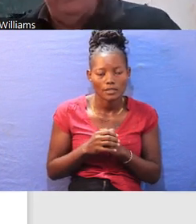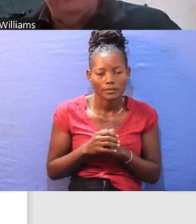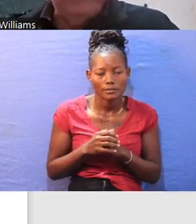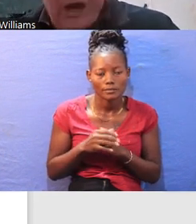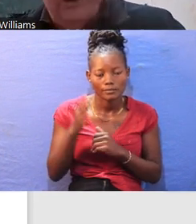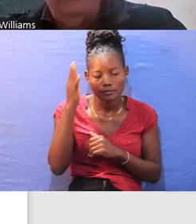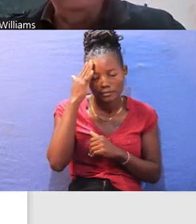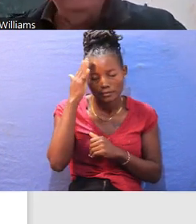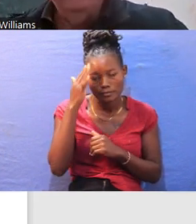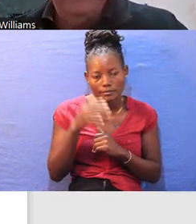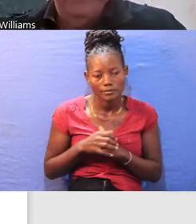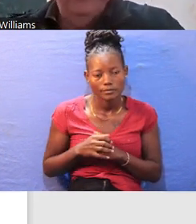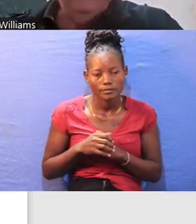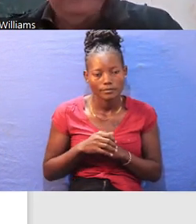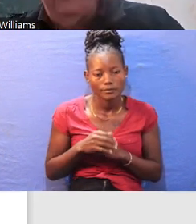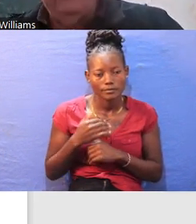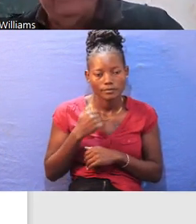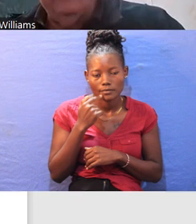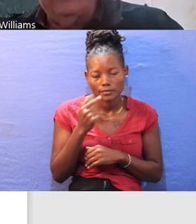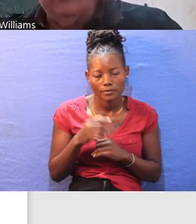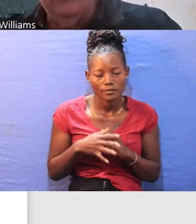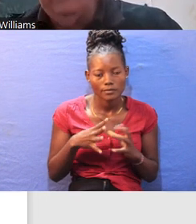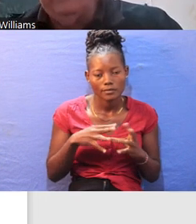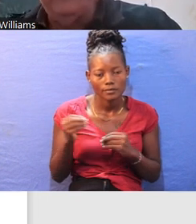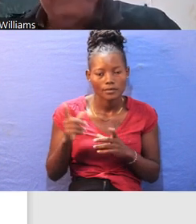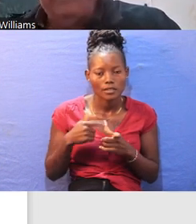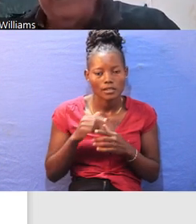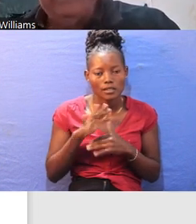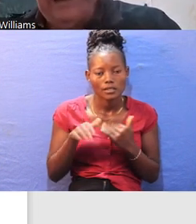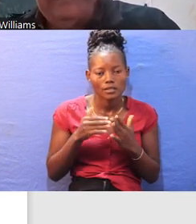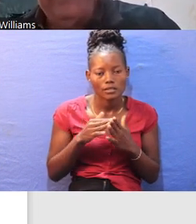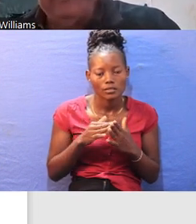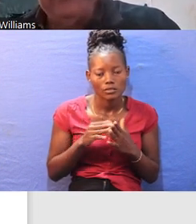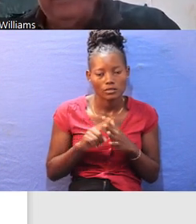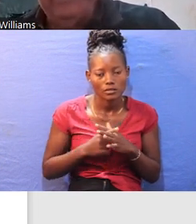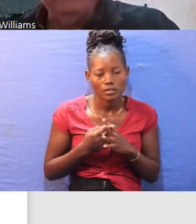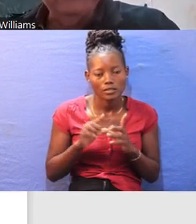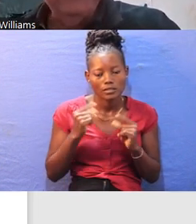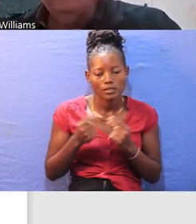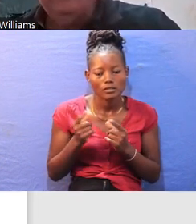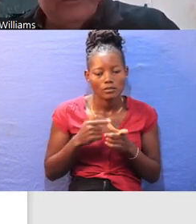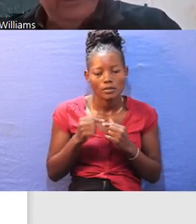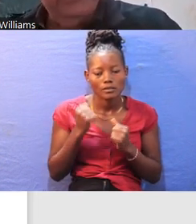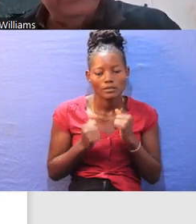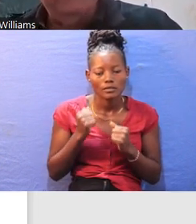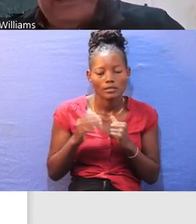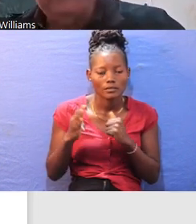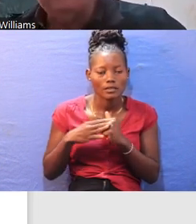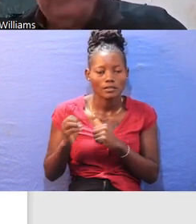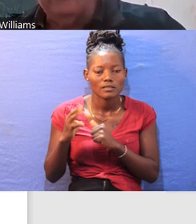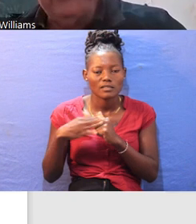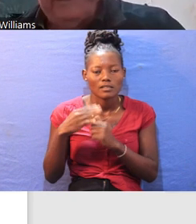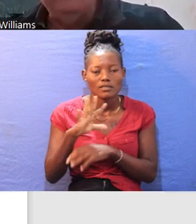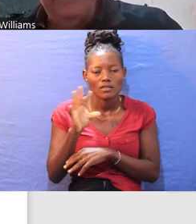hey, set, go, and they all take off in a group and they run about 90 or 95%. And that's not good enough.